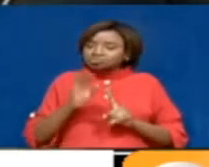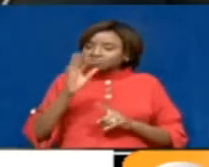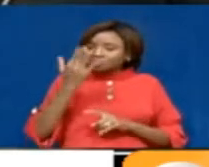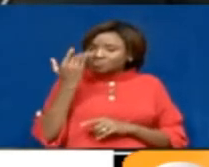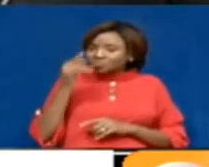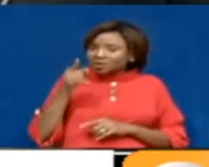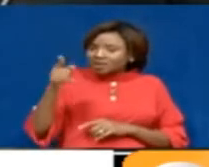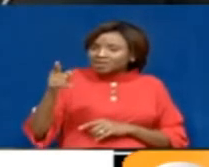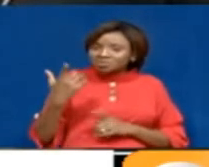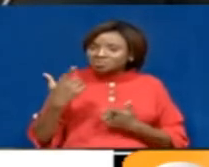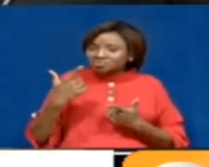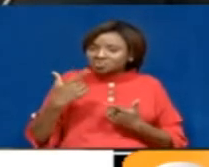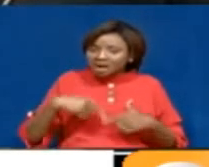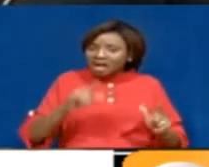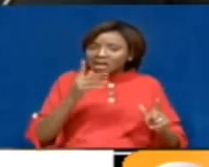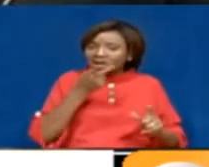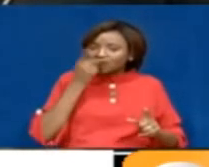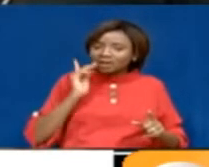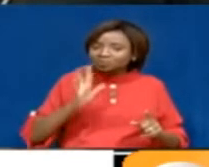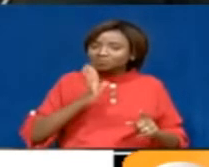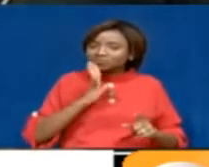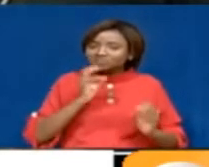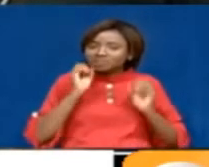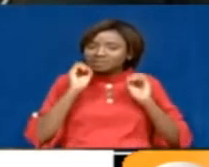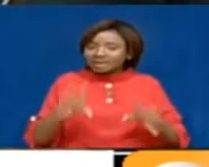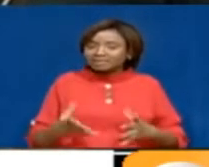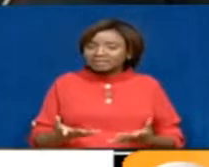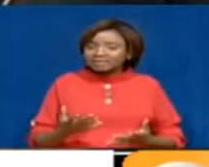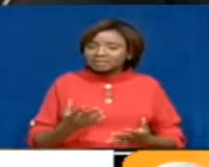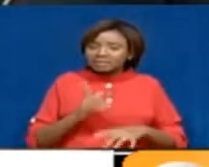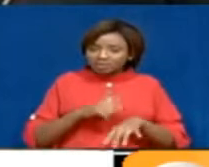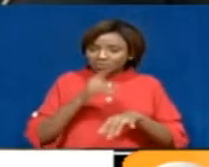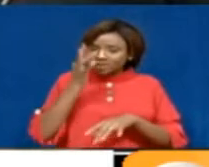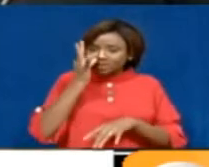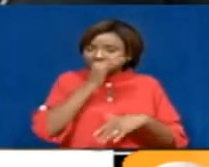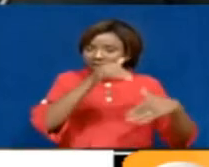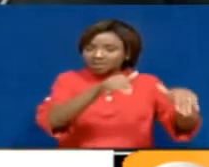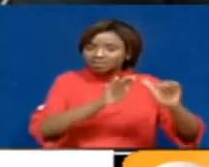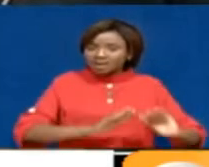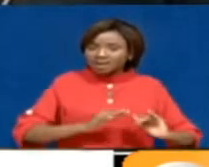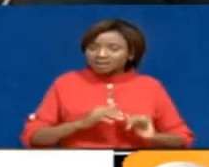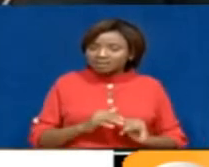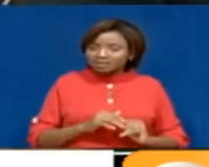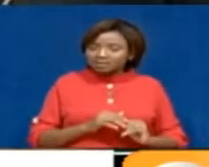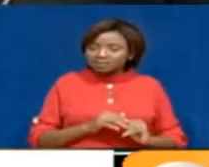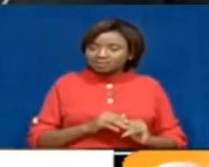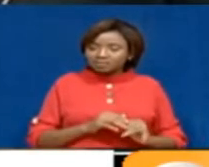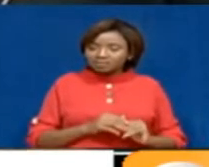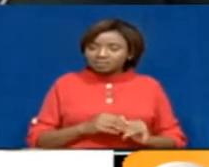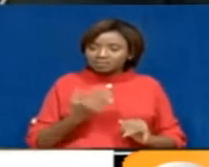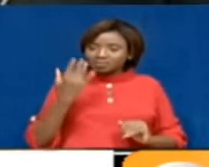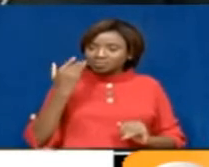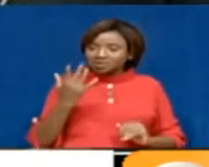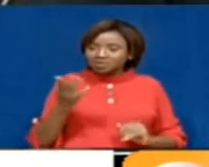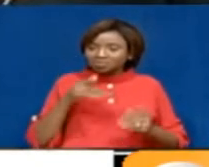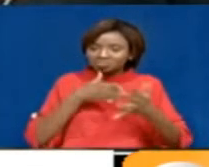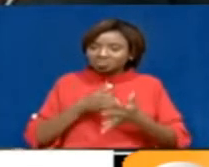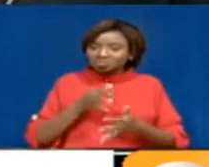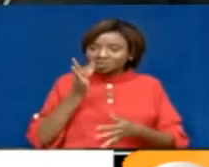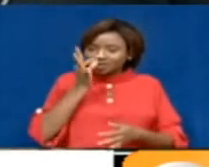Kalonzo to even say hi, despite having been the vice president of Kibaki during the time as you were emceeing the event?